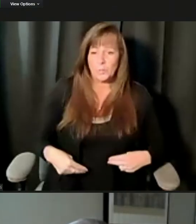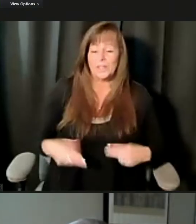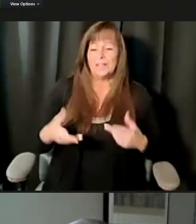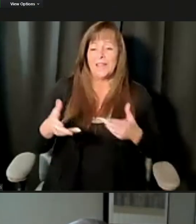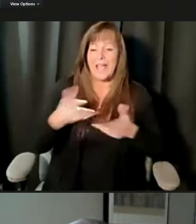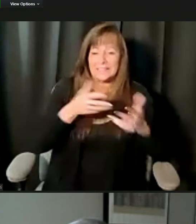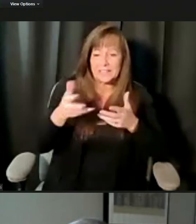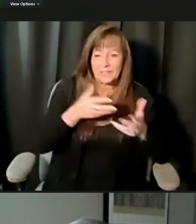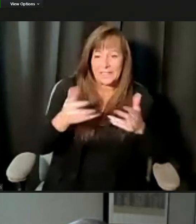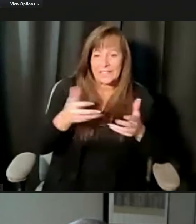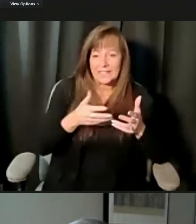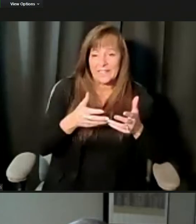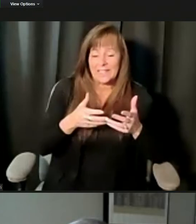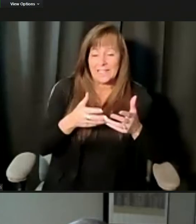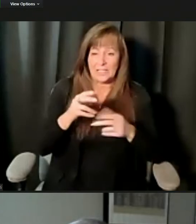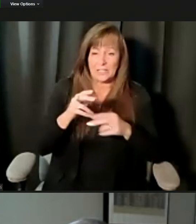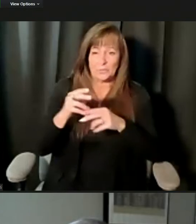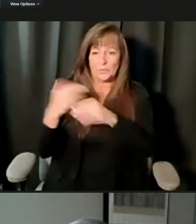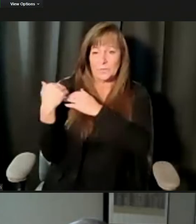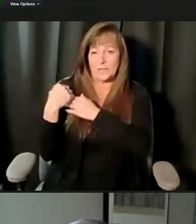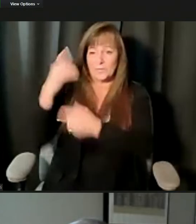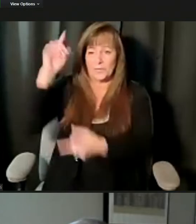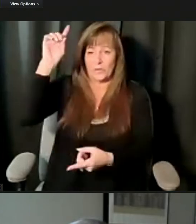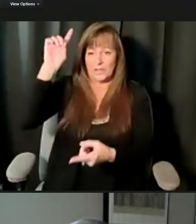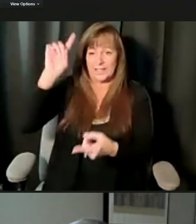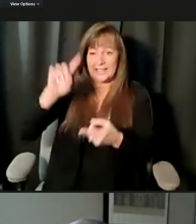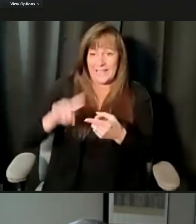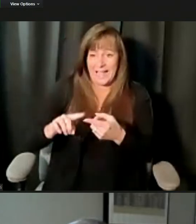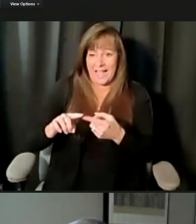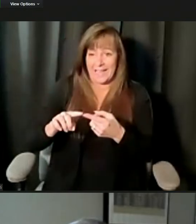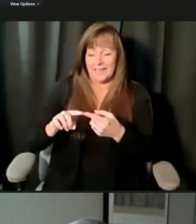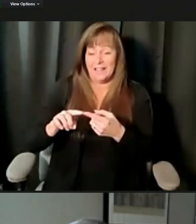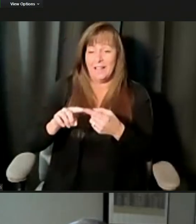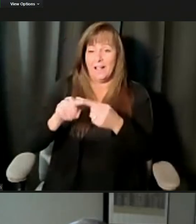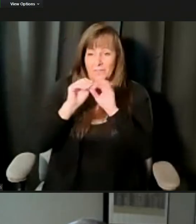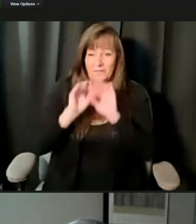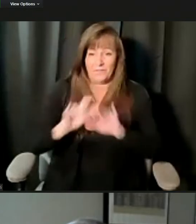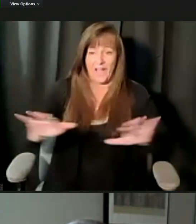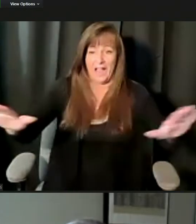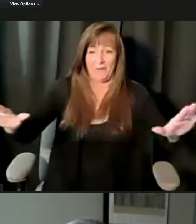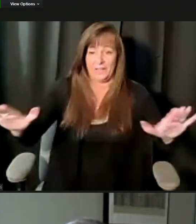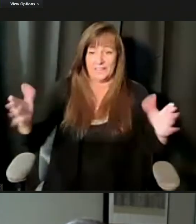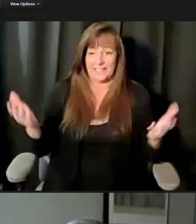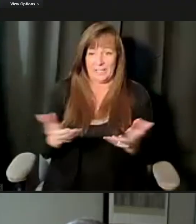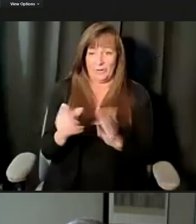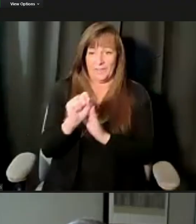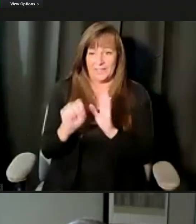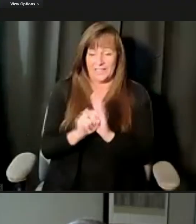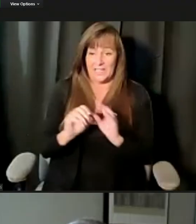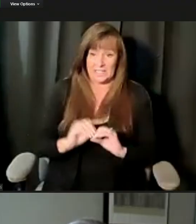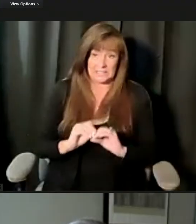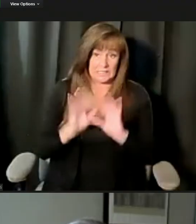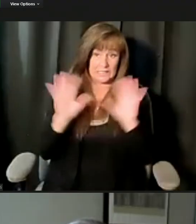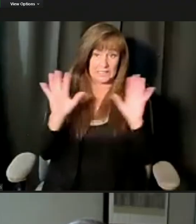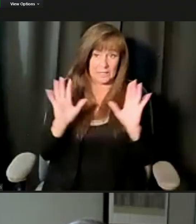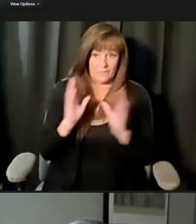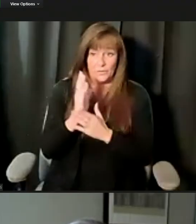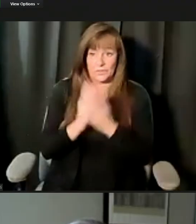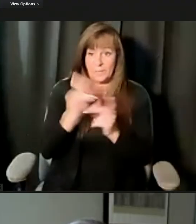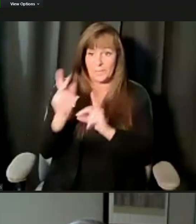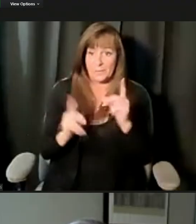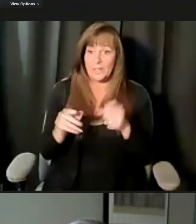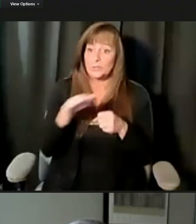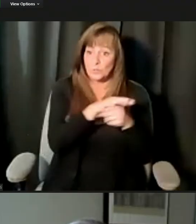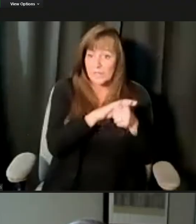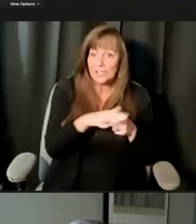the decline of virus activity in the state? It's clear for some folks that what is happening here is regional. We're seeing